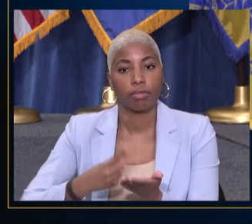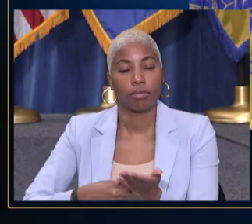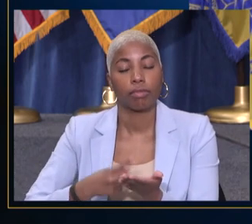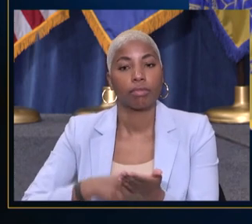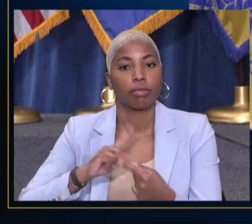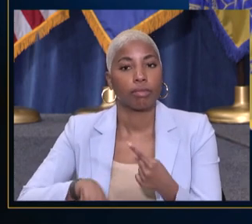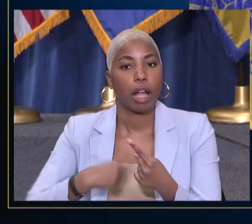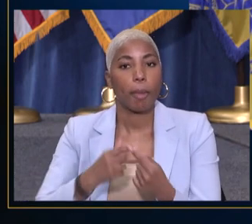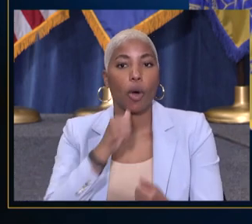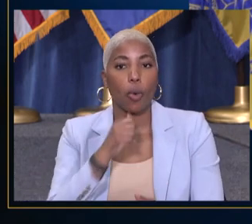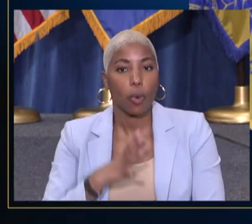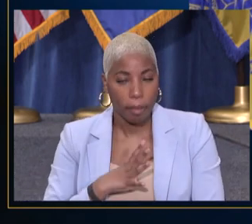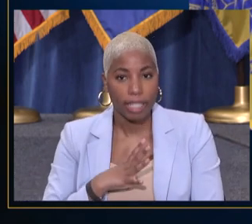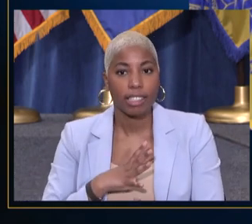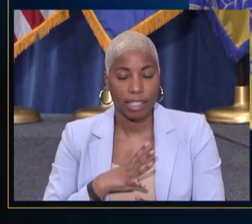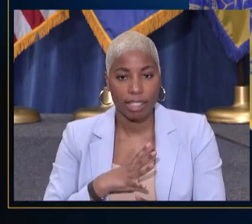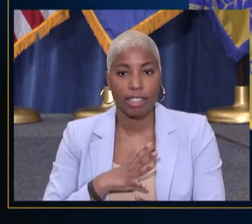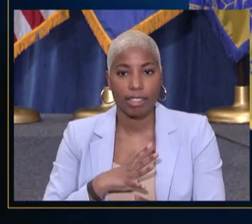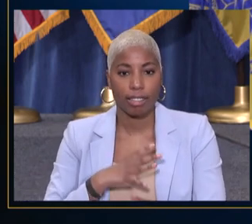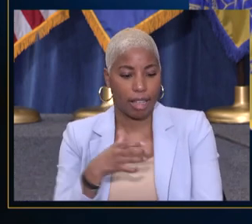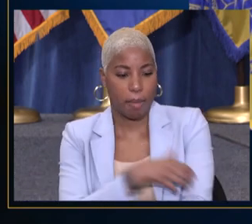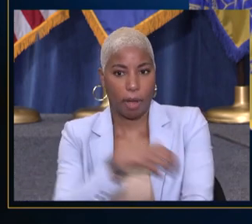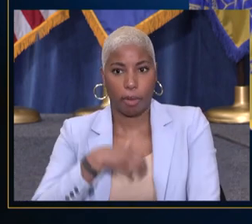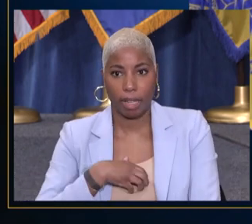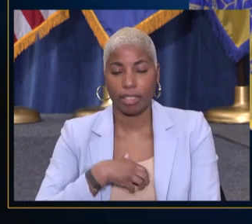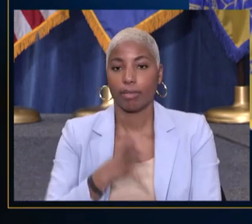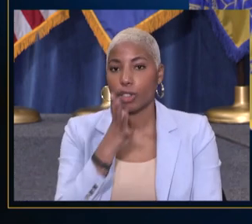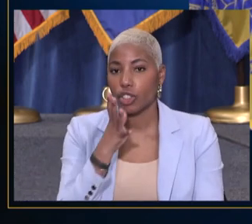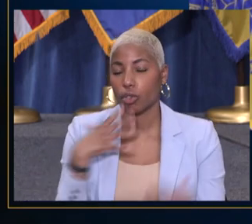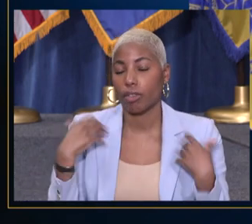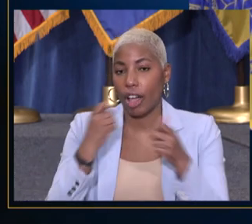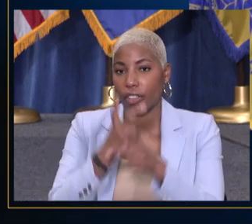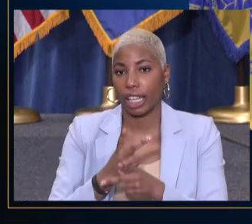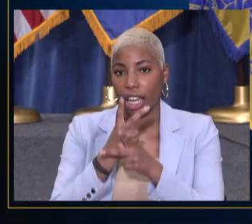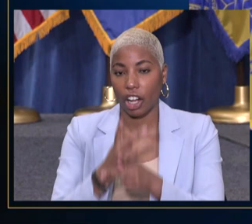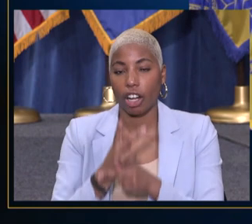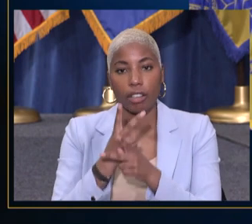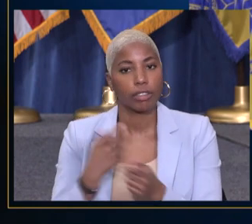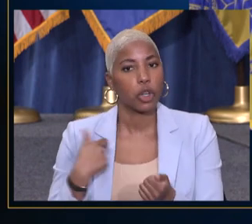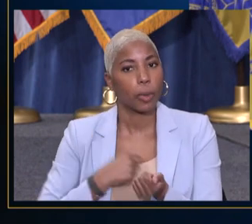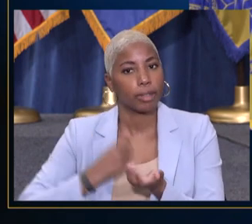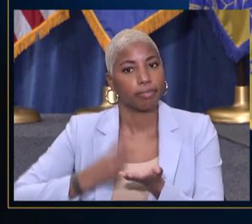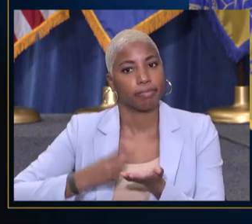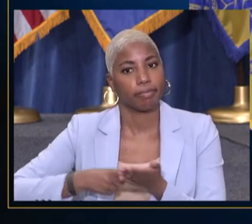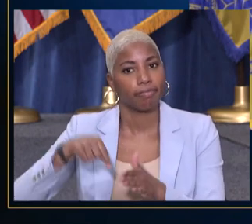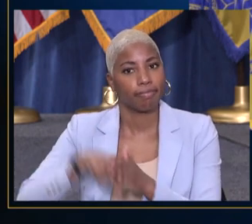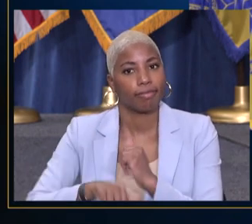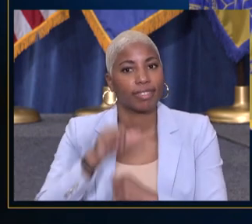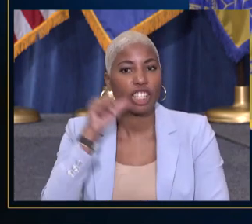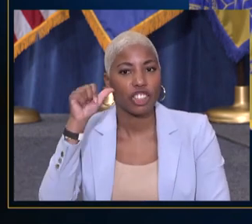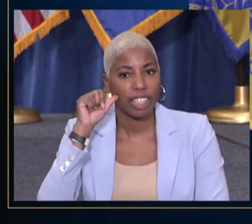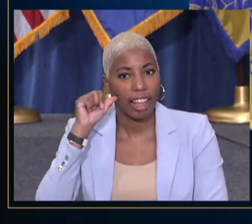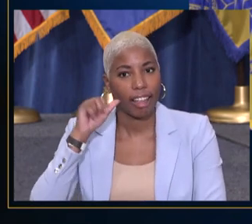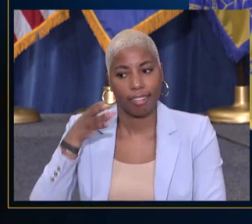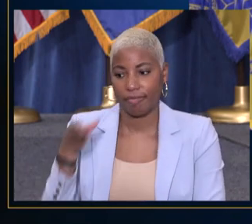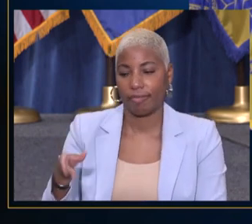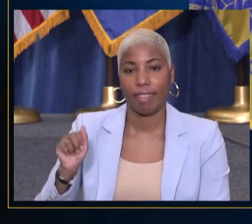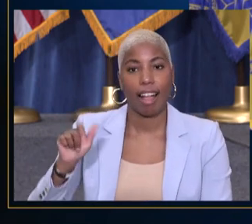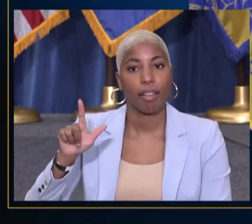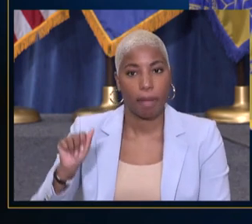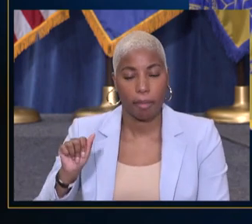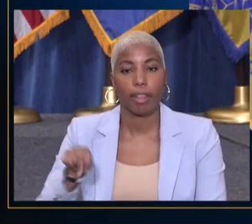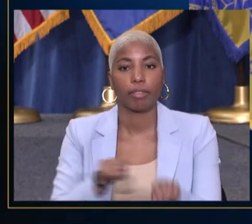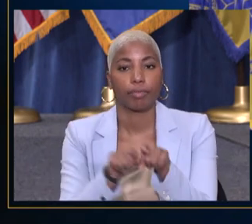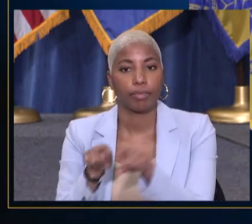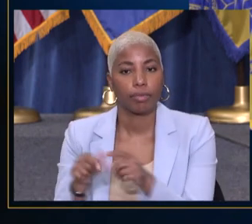and reproductive health care and maternal health care, which, by the way, we spent a lot of time talking about yesterday in Alabama as well, and trying to get